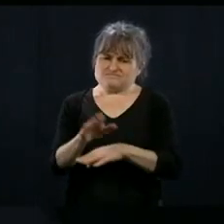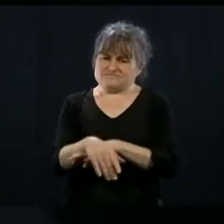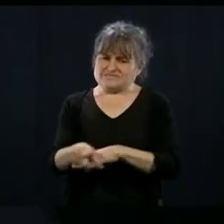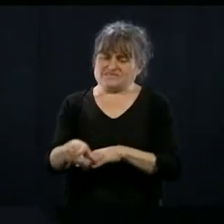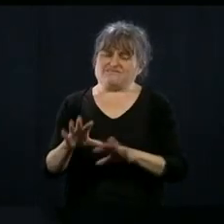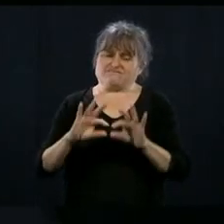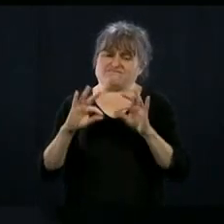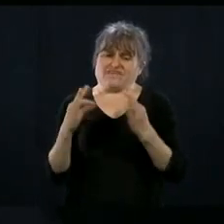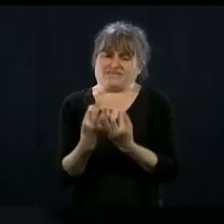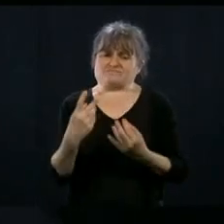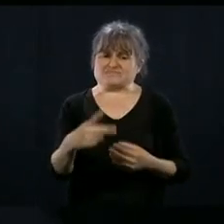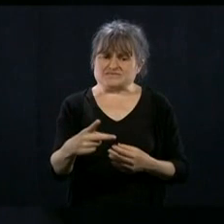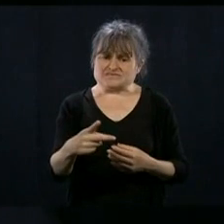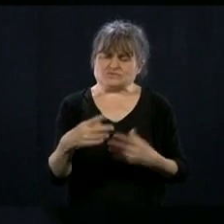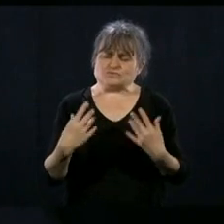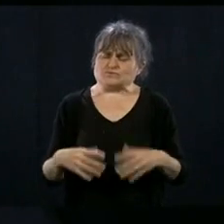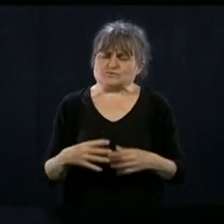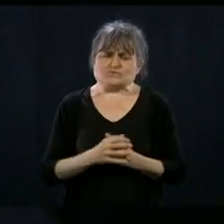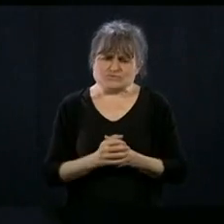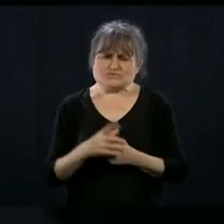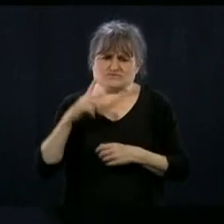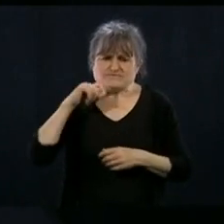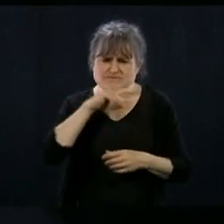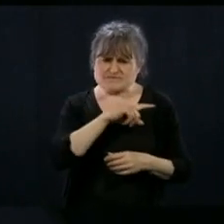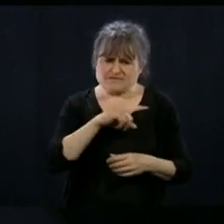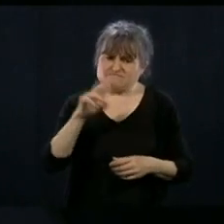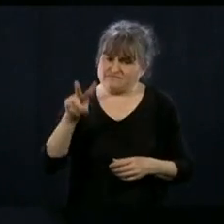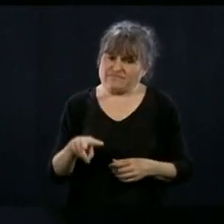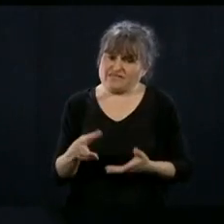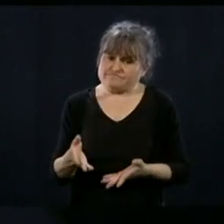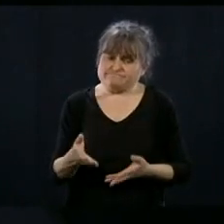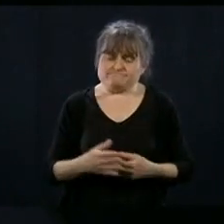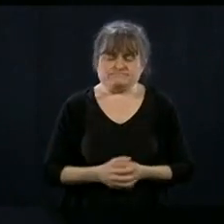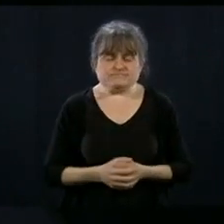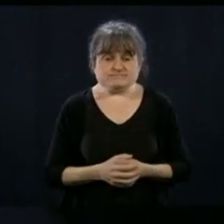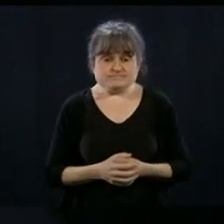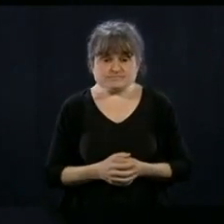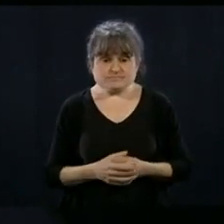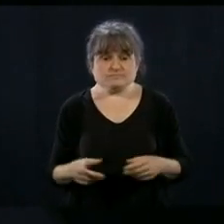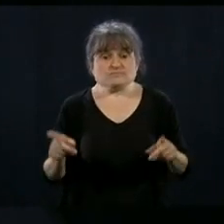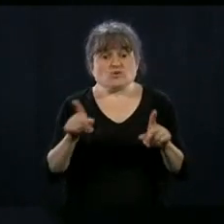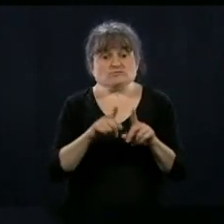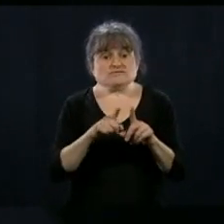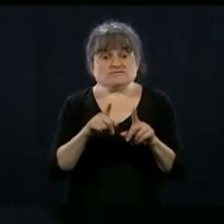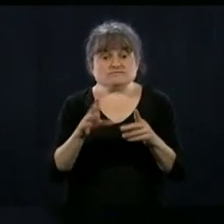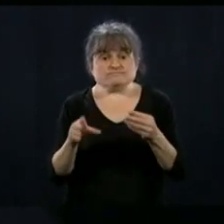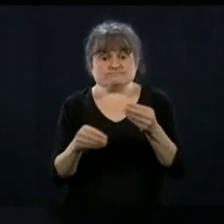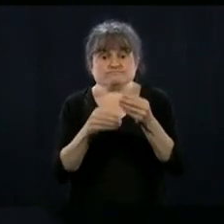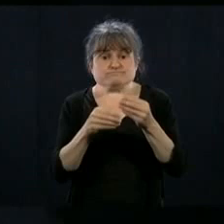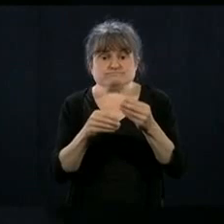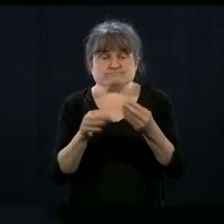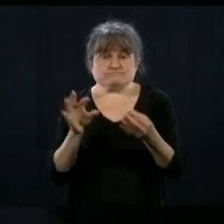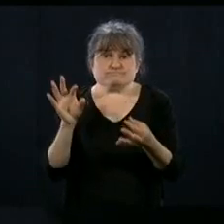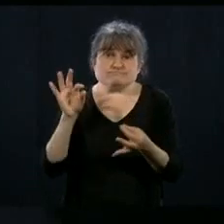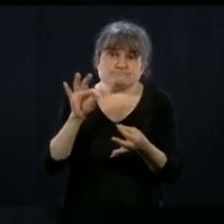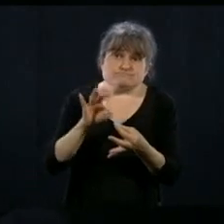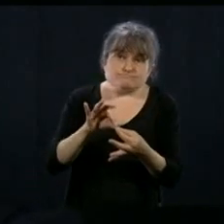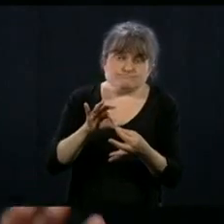always real people with real families, so it's very difficult. Perhaps a